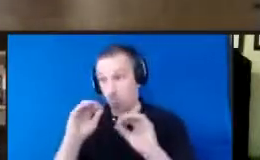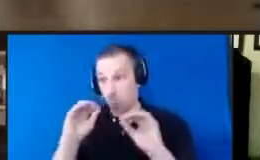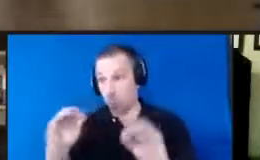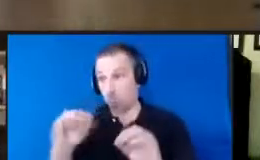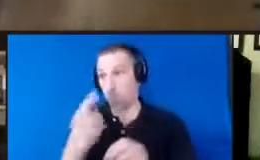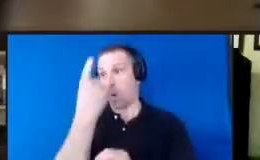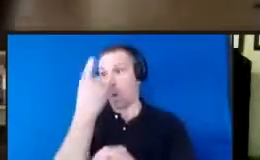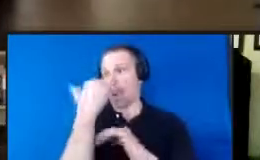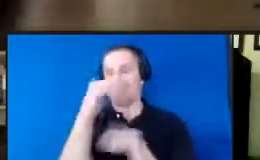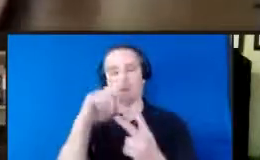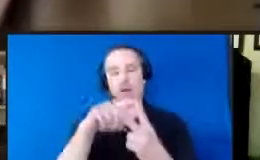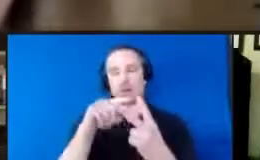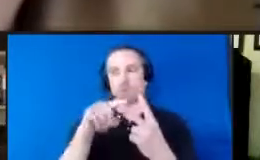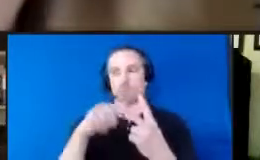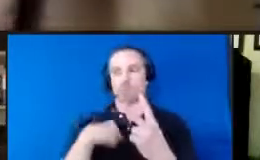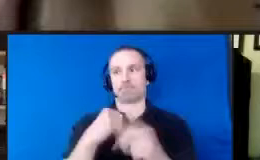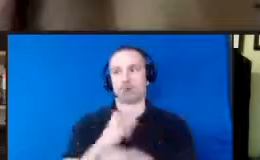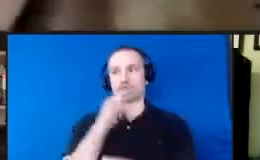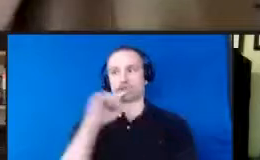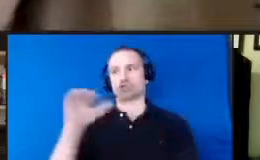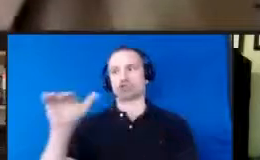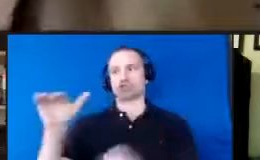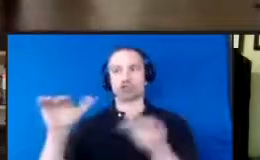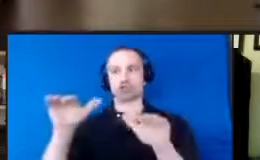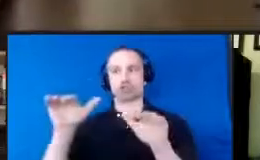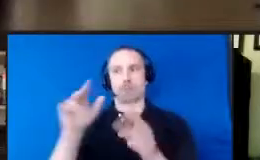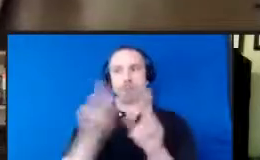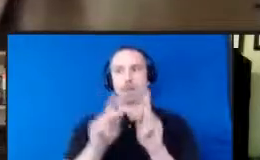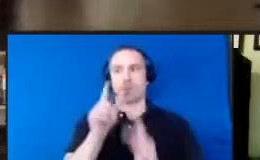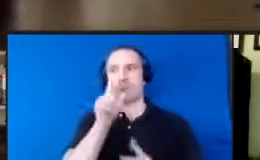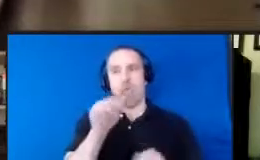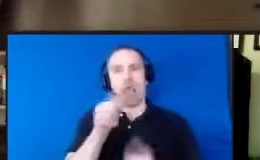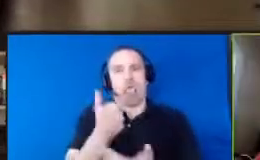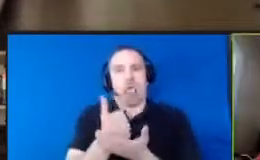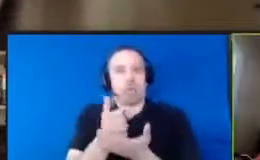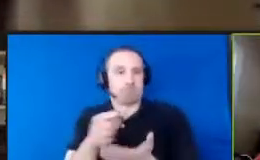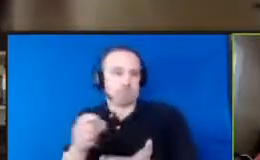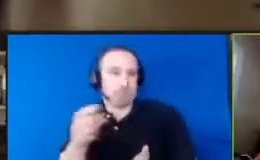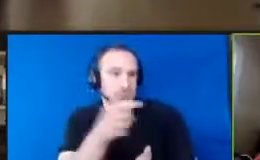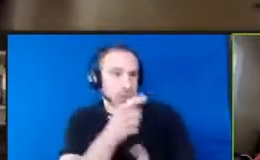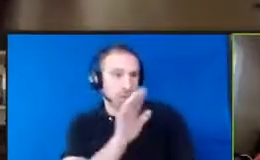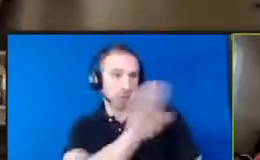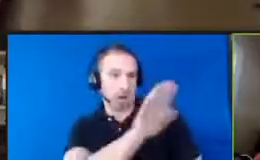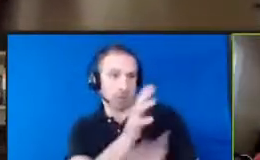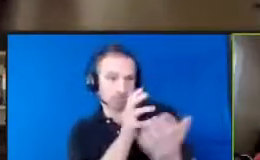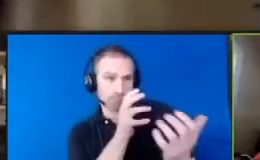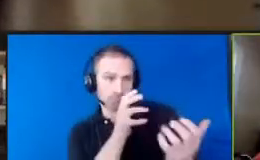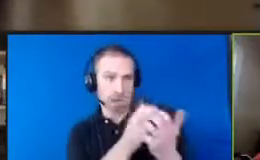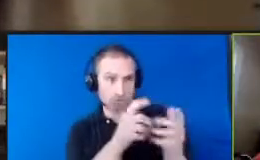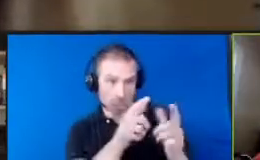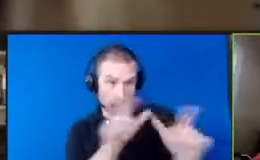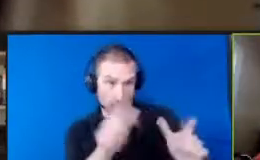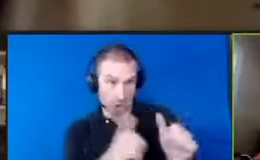right people to connect them in the language that they are most comfortable speaking in.